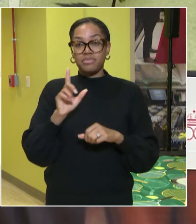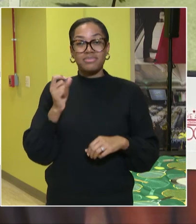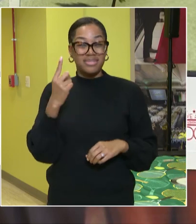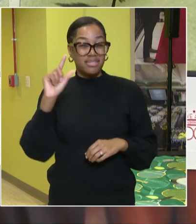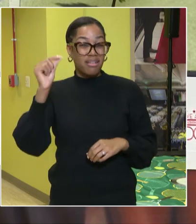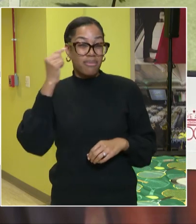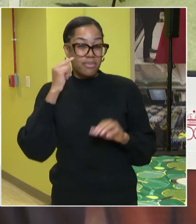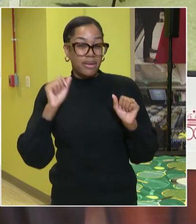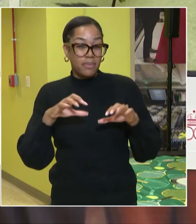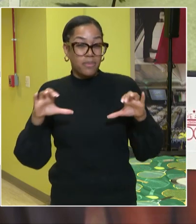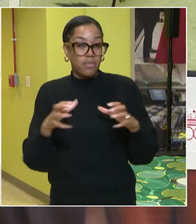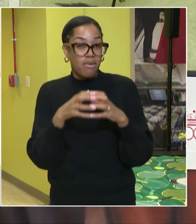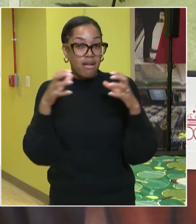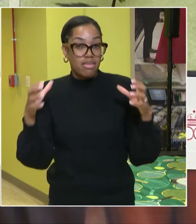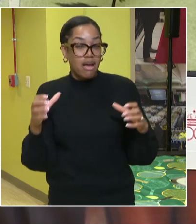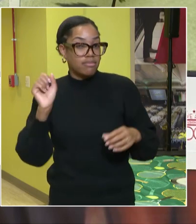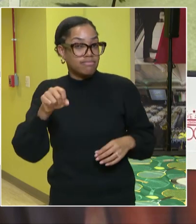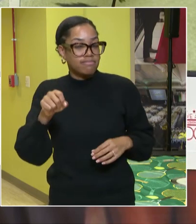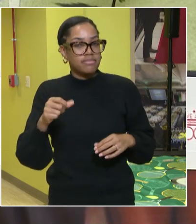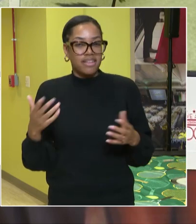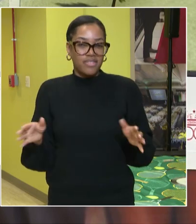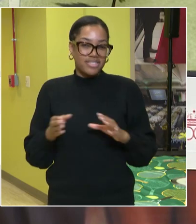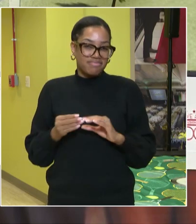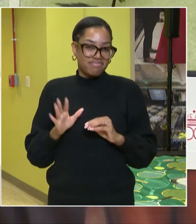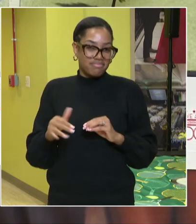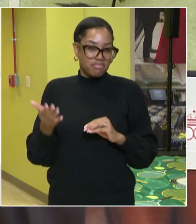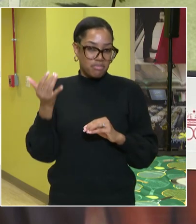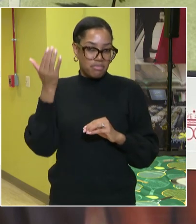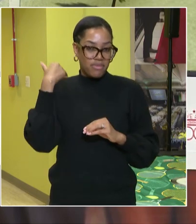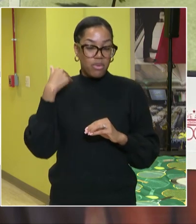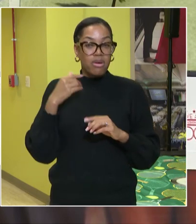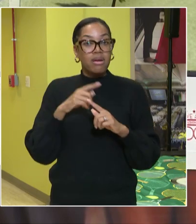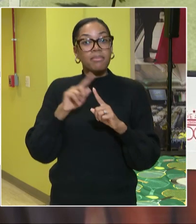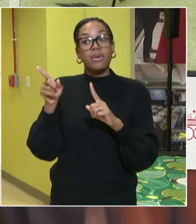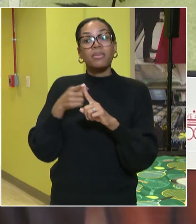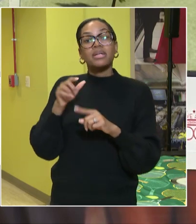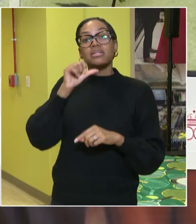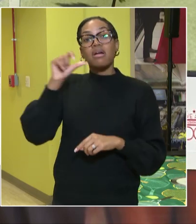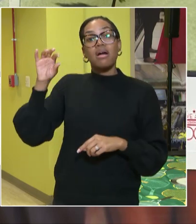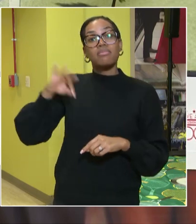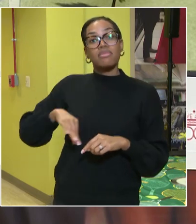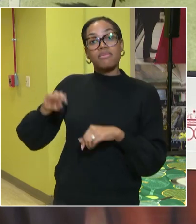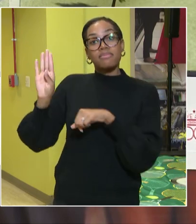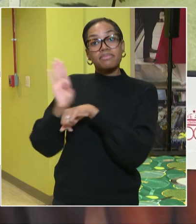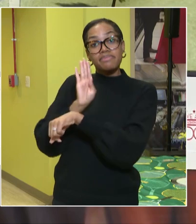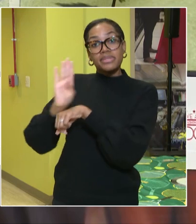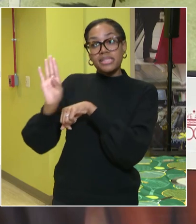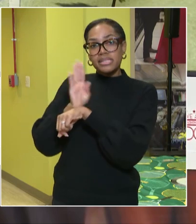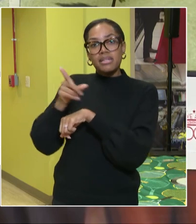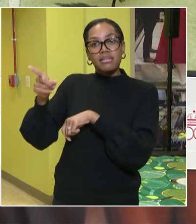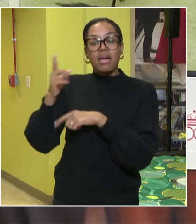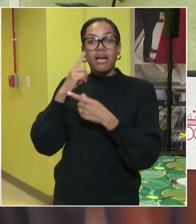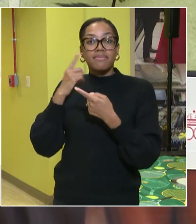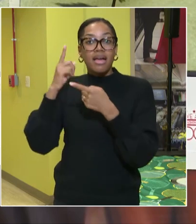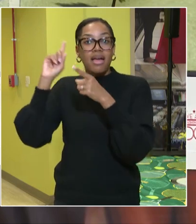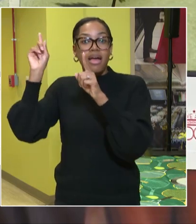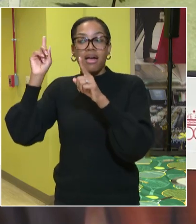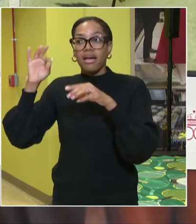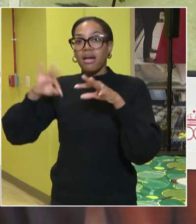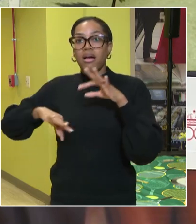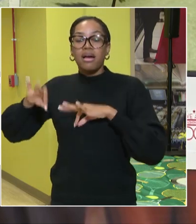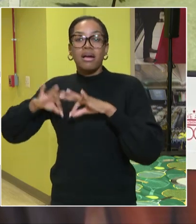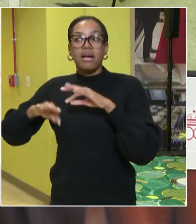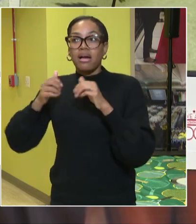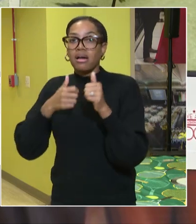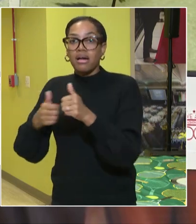me say that before, but when we have great nonprofits who are effective at what they do and the strategies are